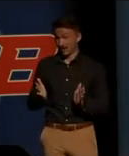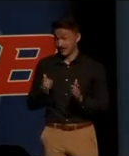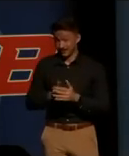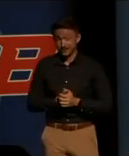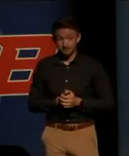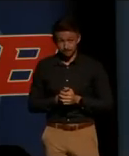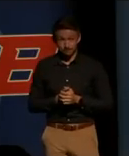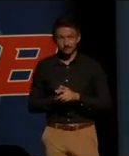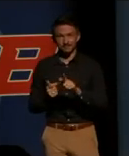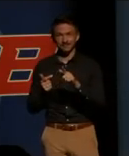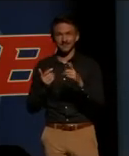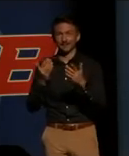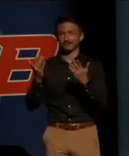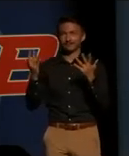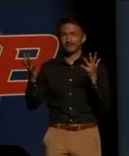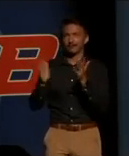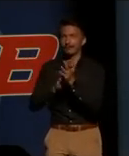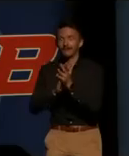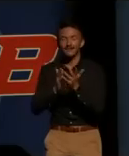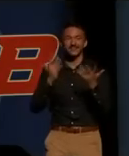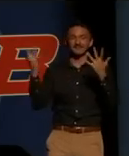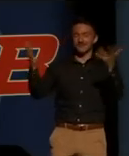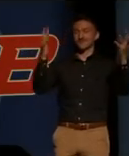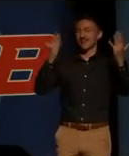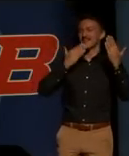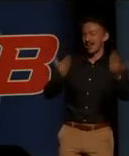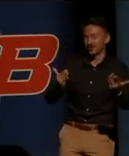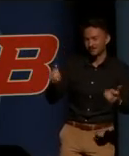We can do, thank you.